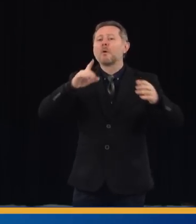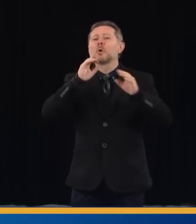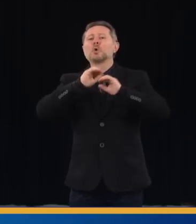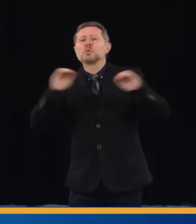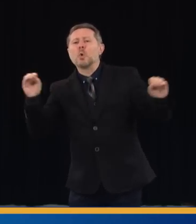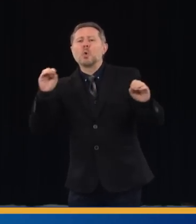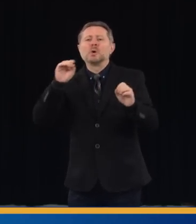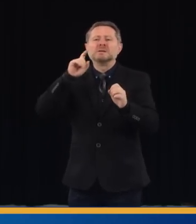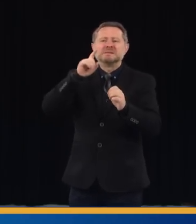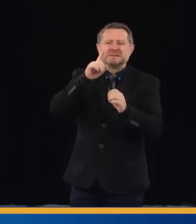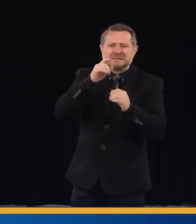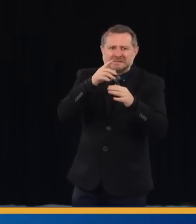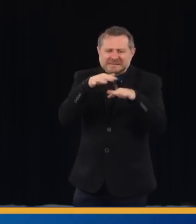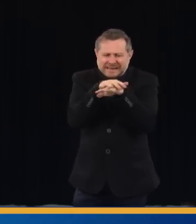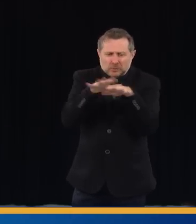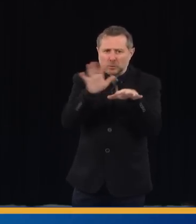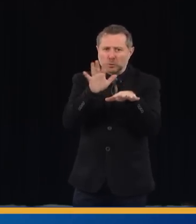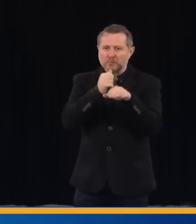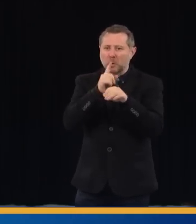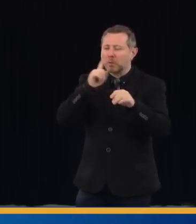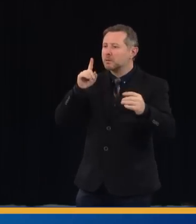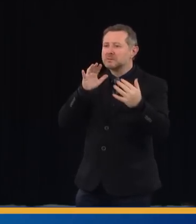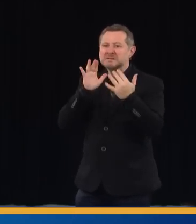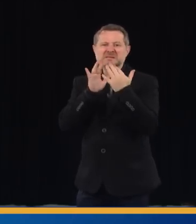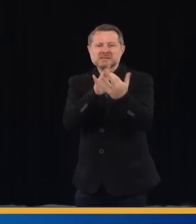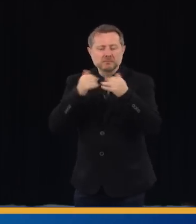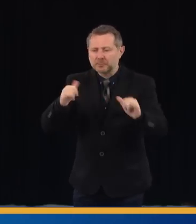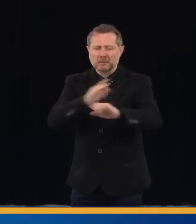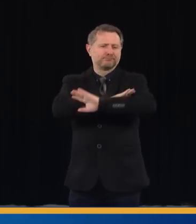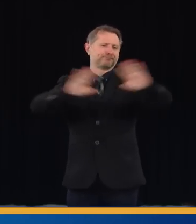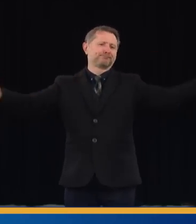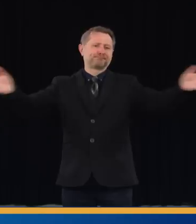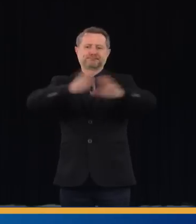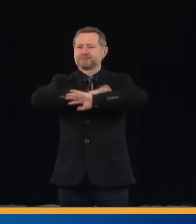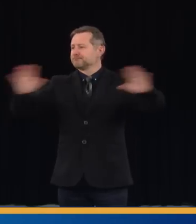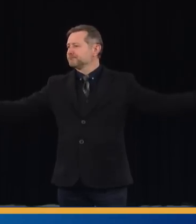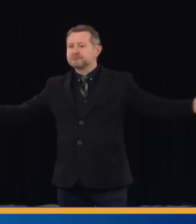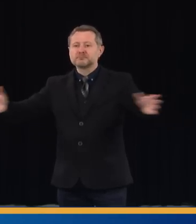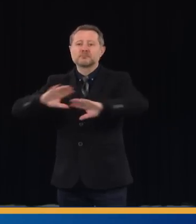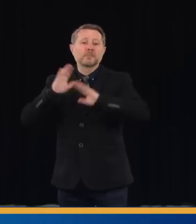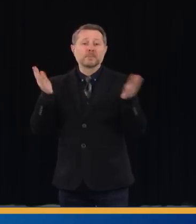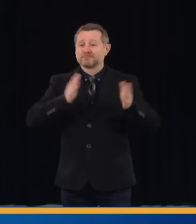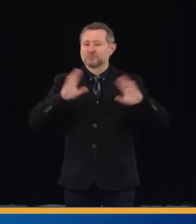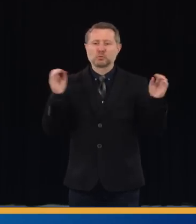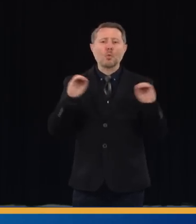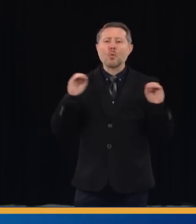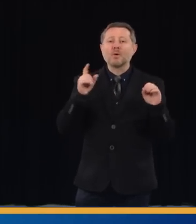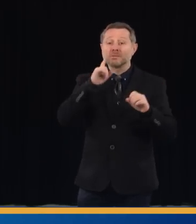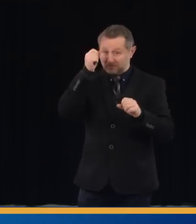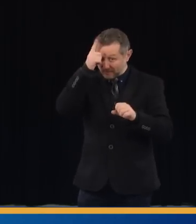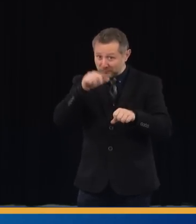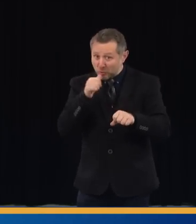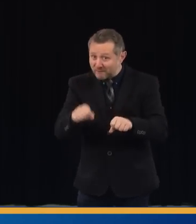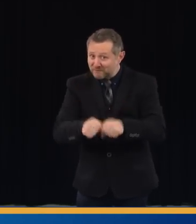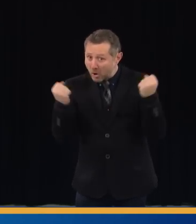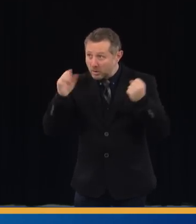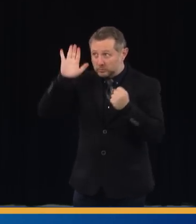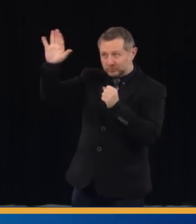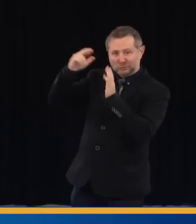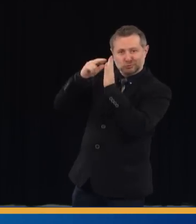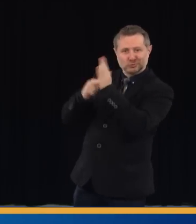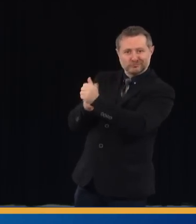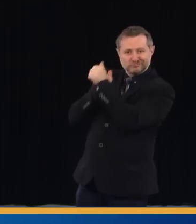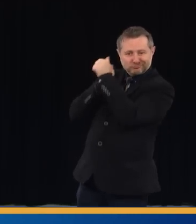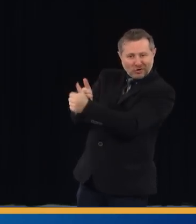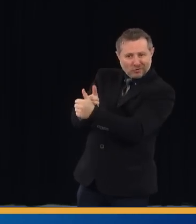basketball games, no close contact, no violation of social distancing, period.